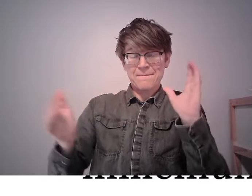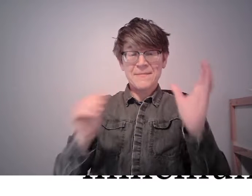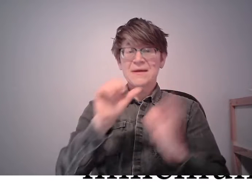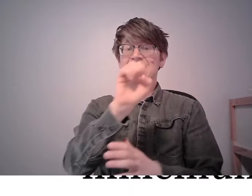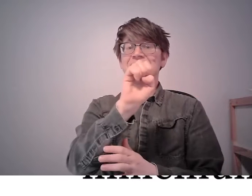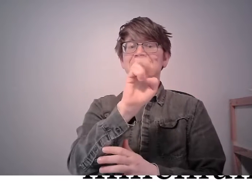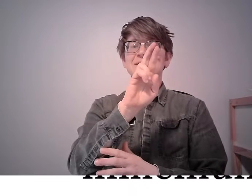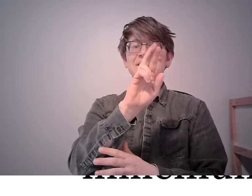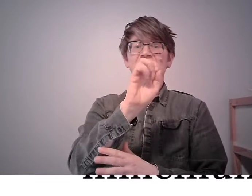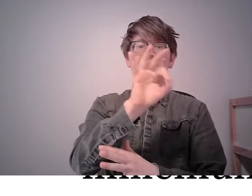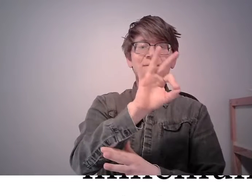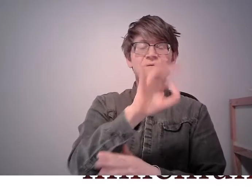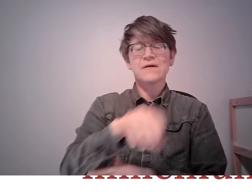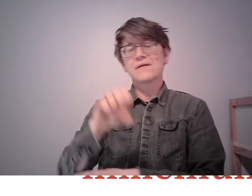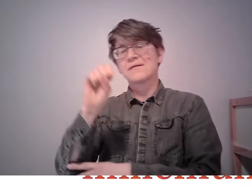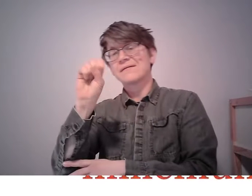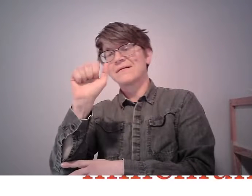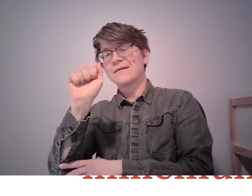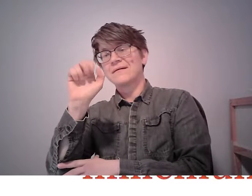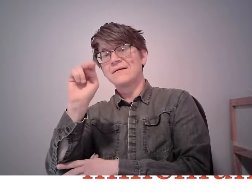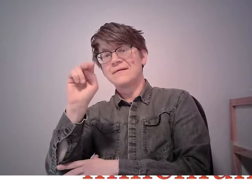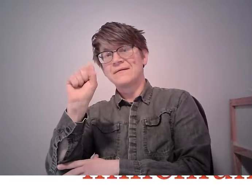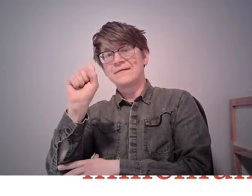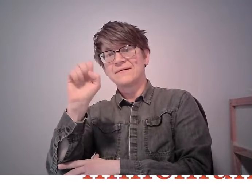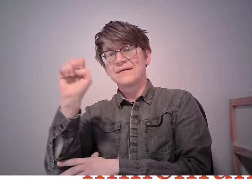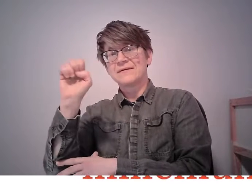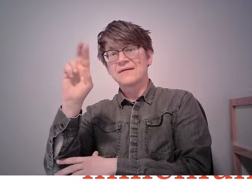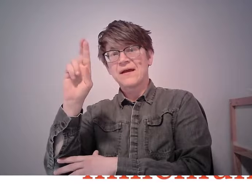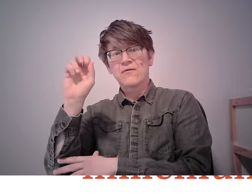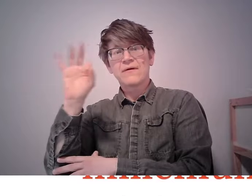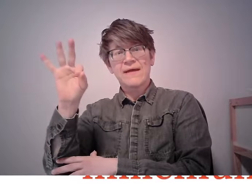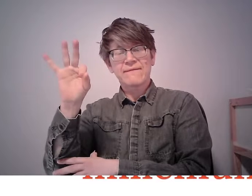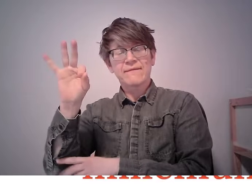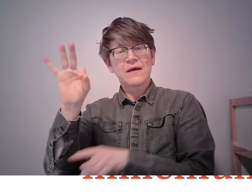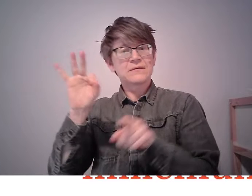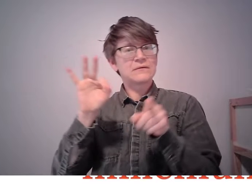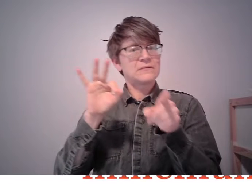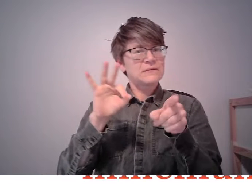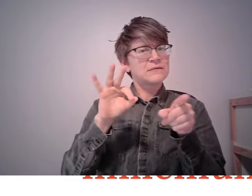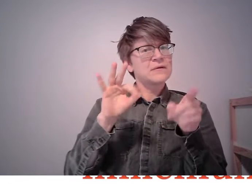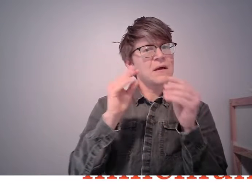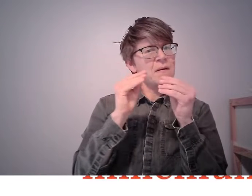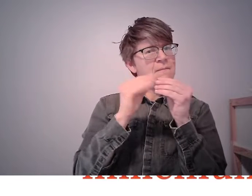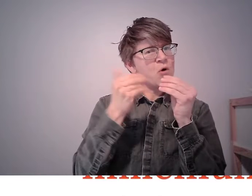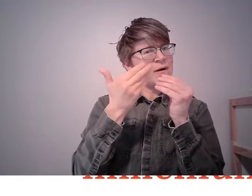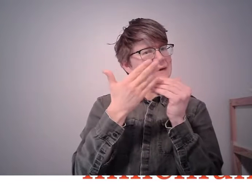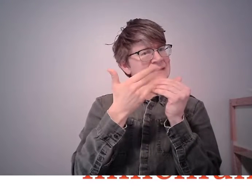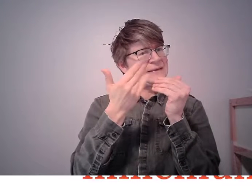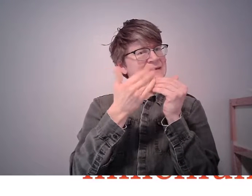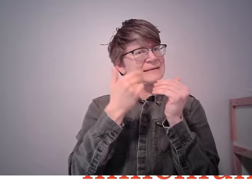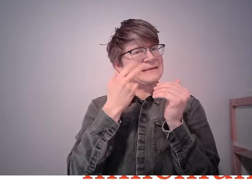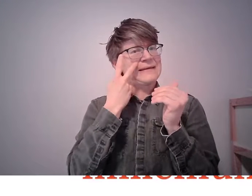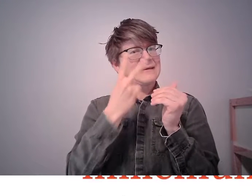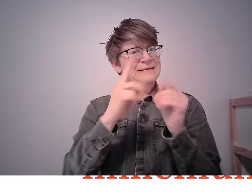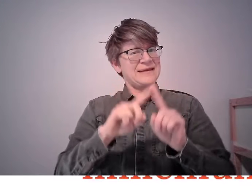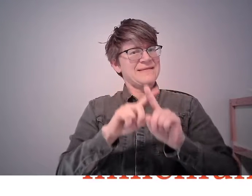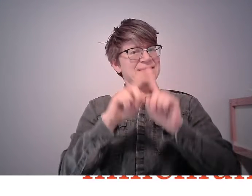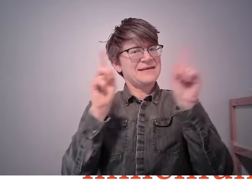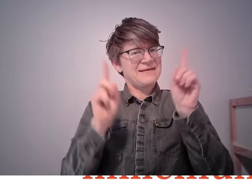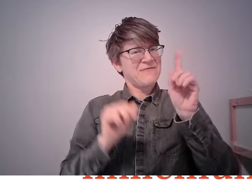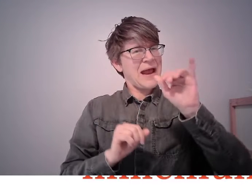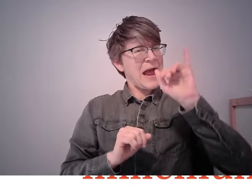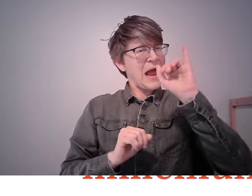a sans serif typeface, you can see that the serifs make it easier to see the difference between lowercase i's and